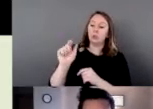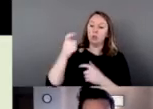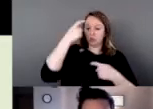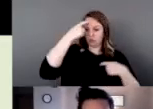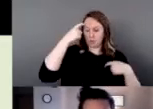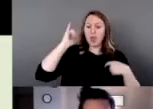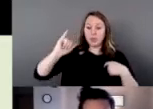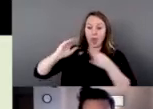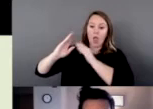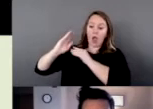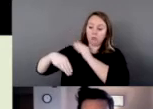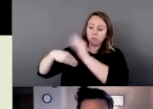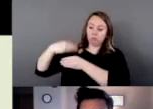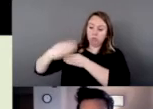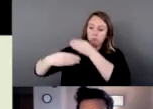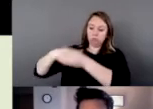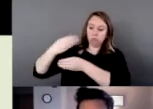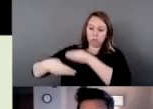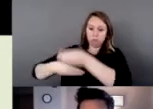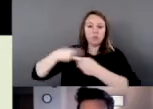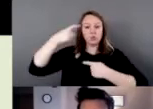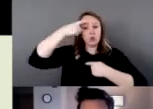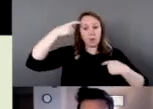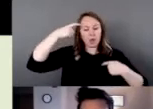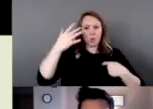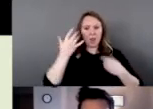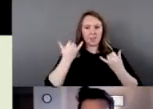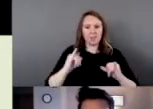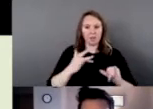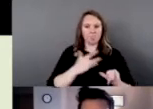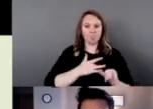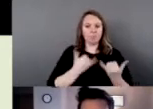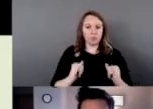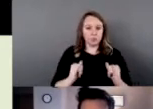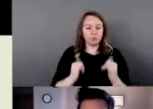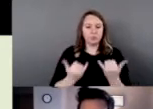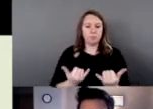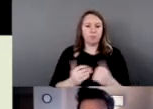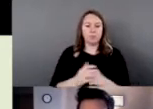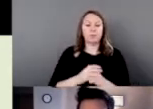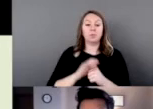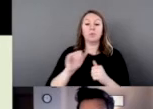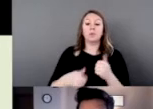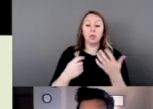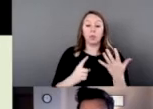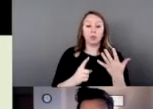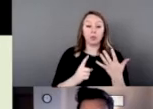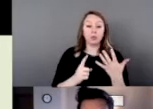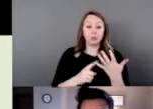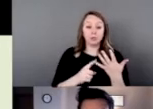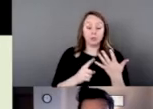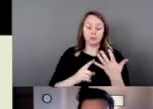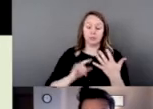today. Another form is called the cycle of violence. This one is going to mainly deal with the children cycle